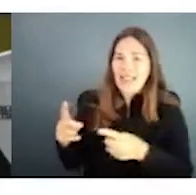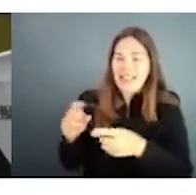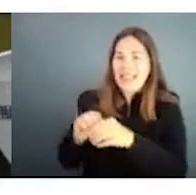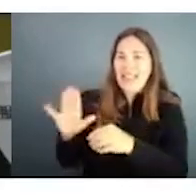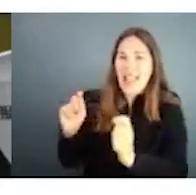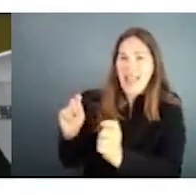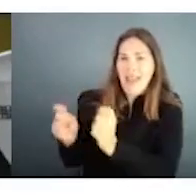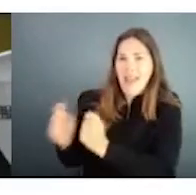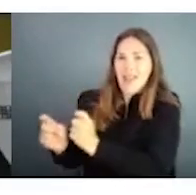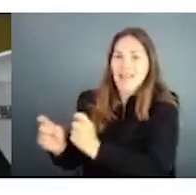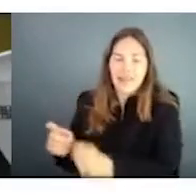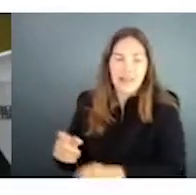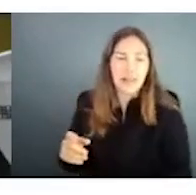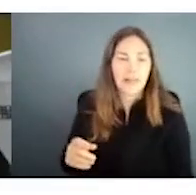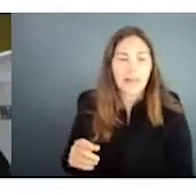And